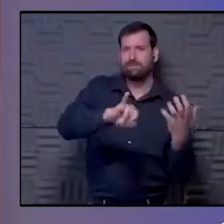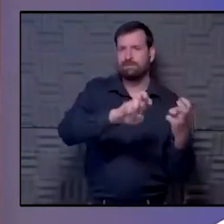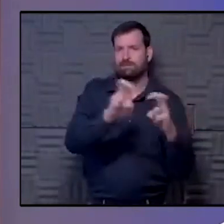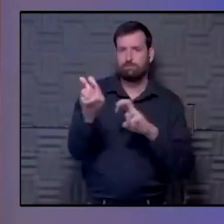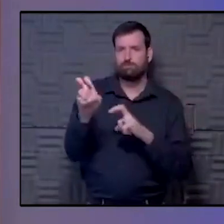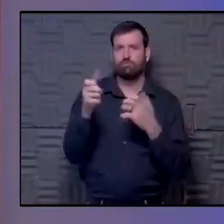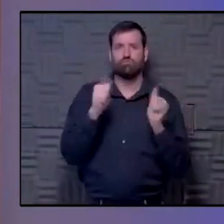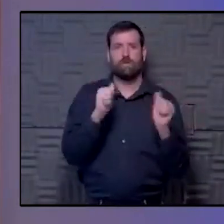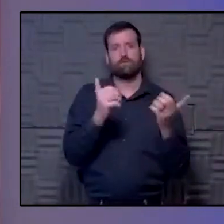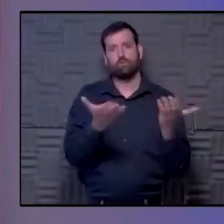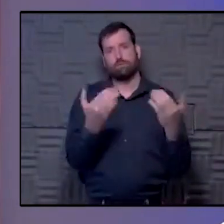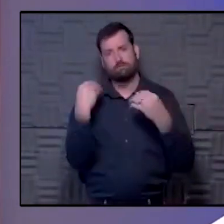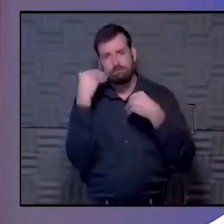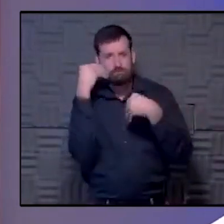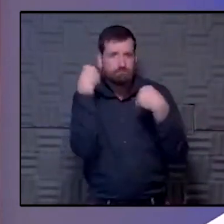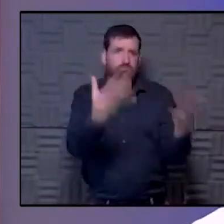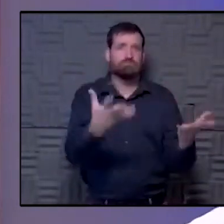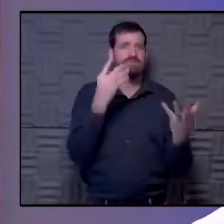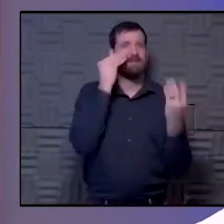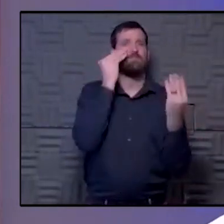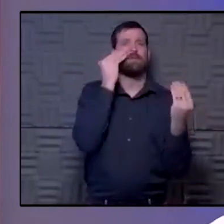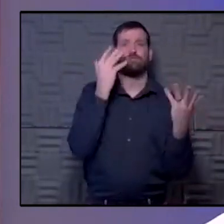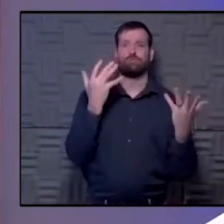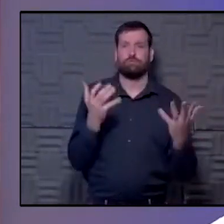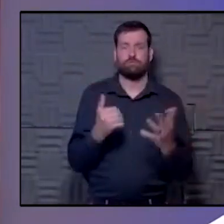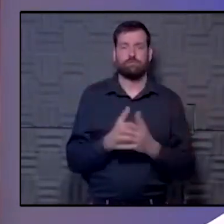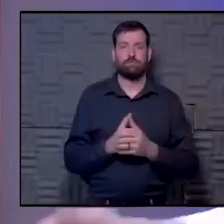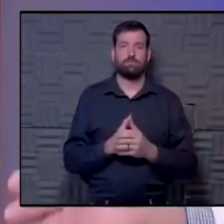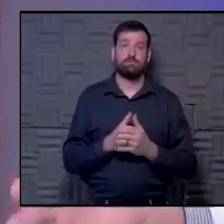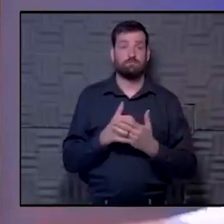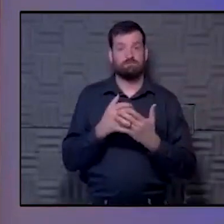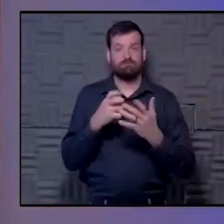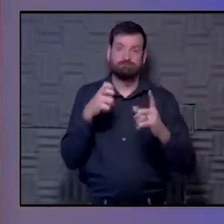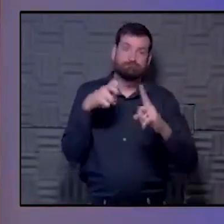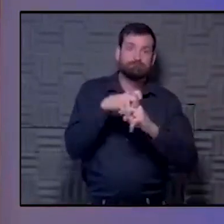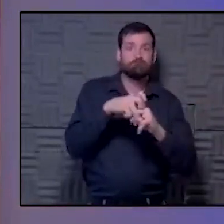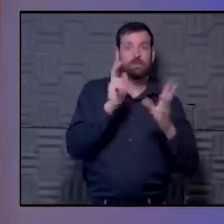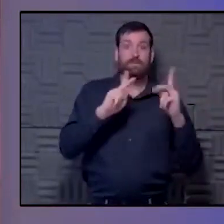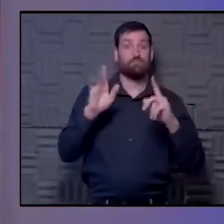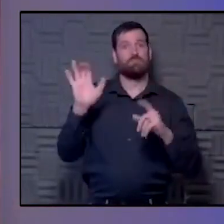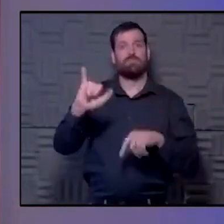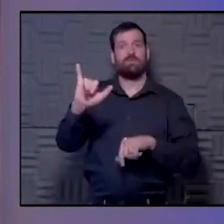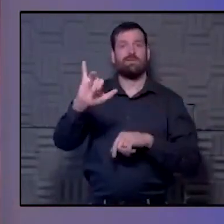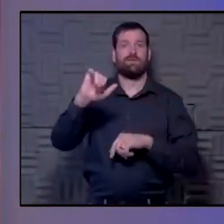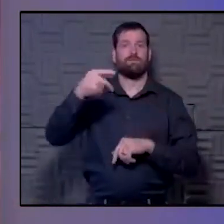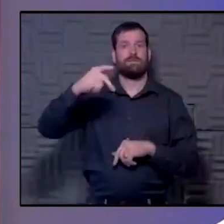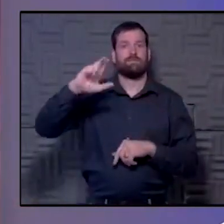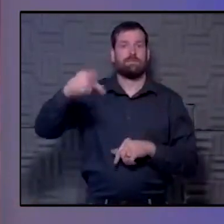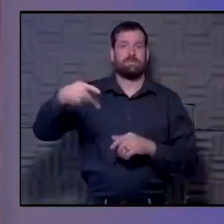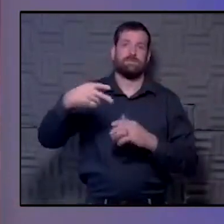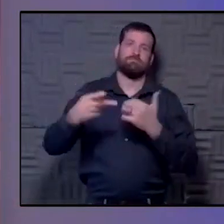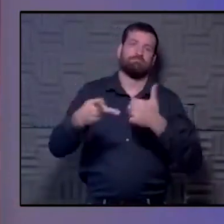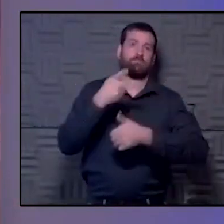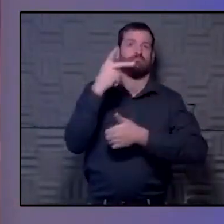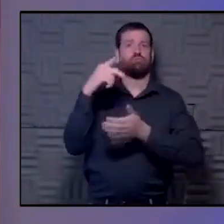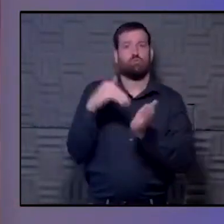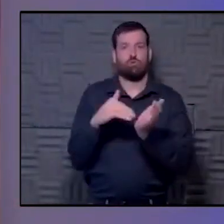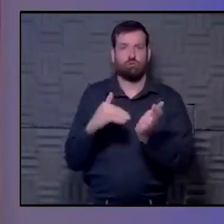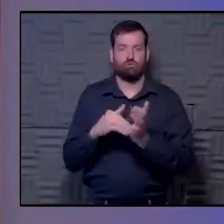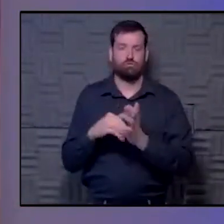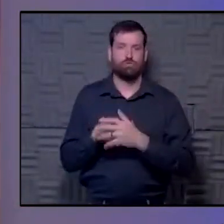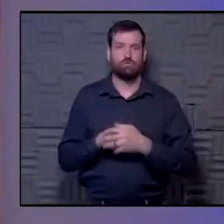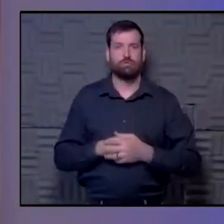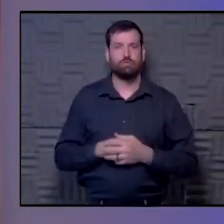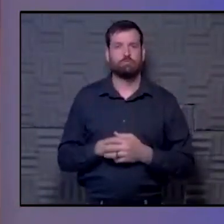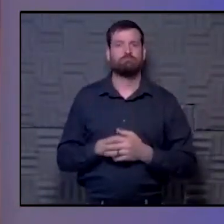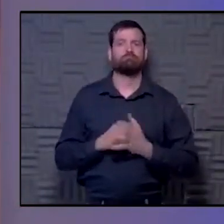try to get them the education and get people that will talk to them, like you say, their primary care physician or provider or family doctor. Get them